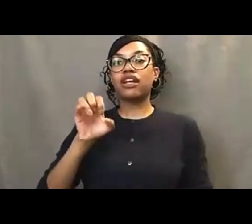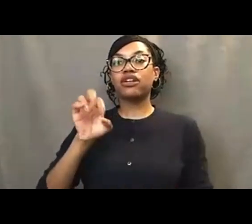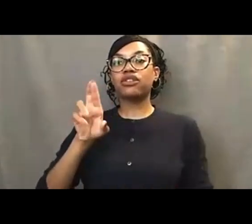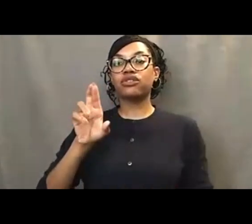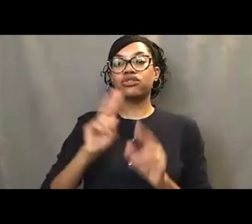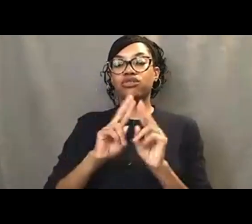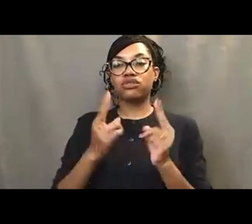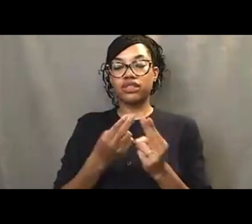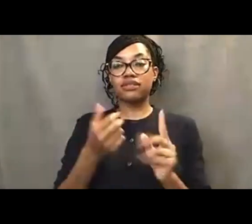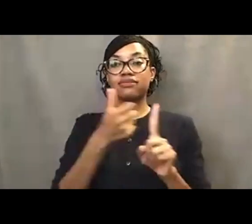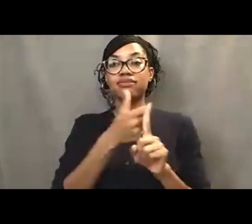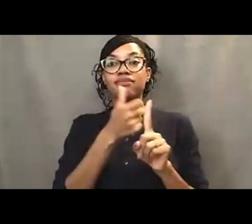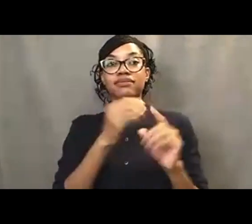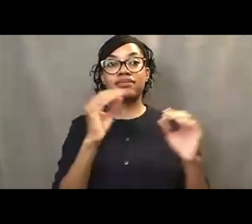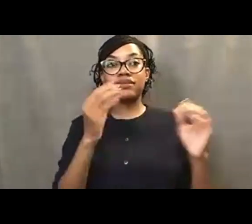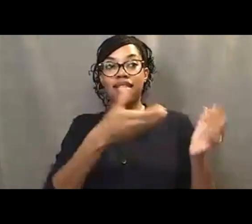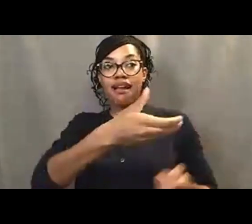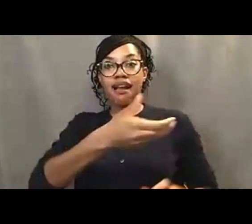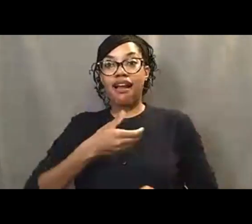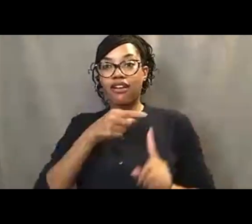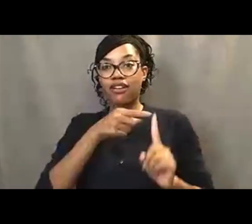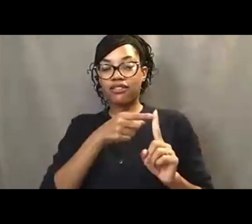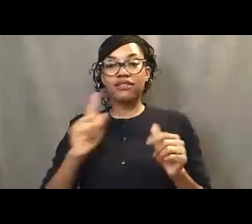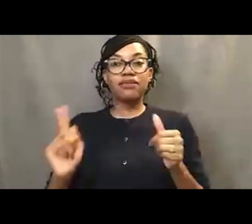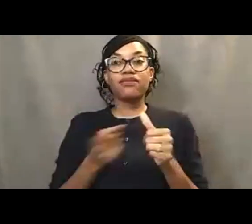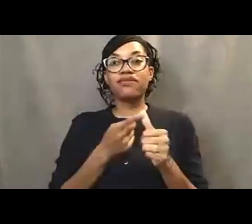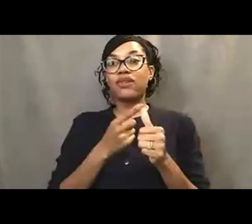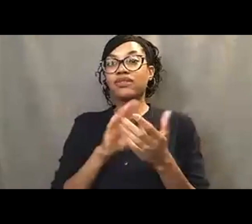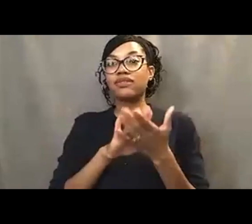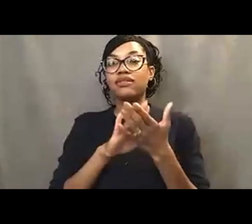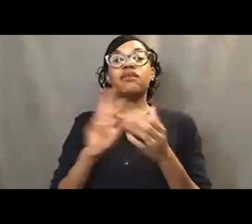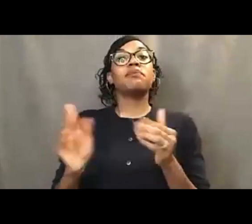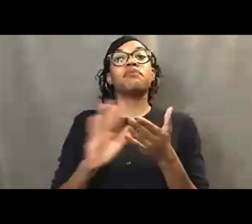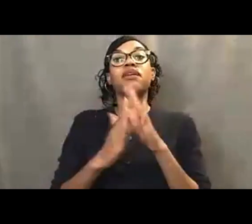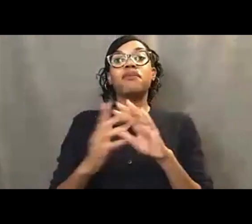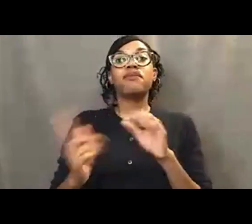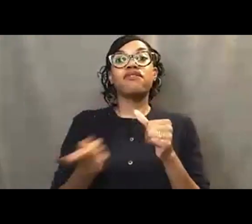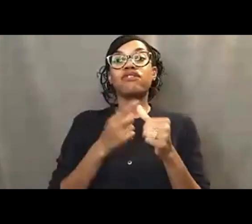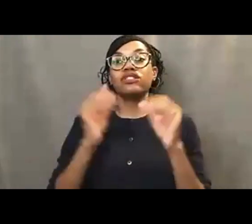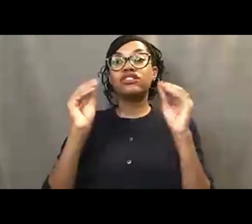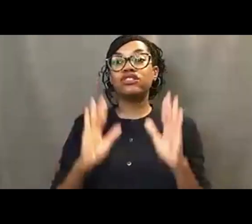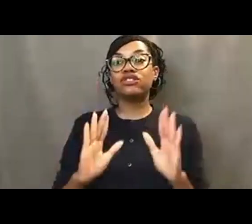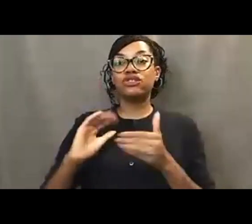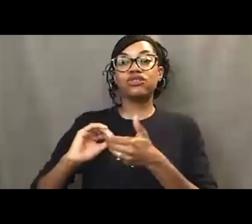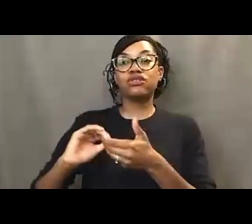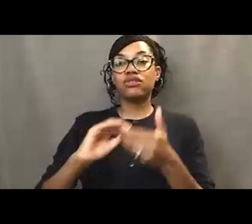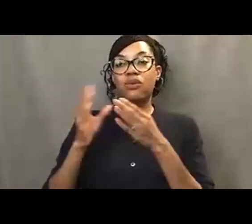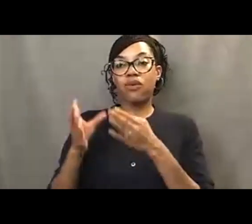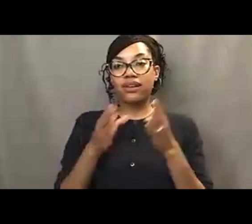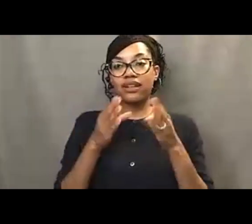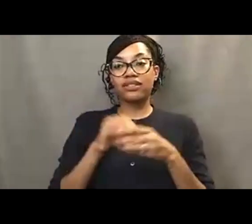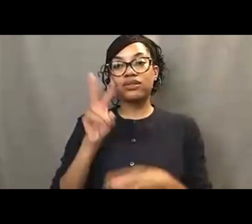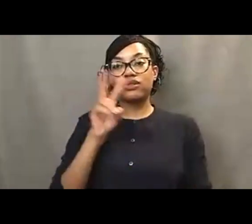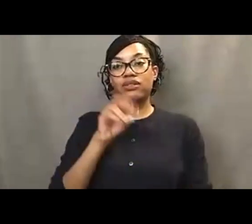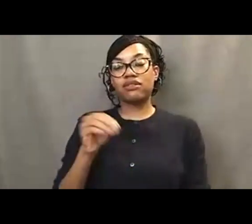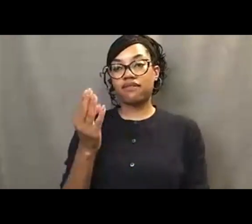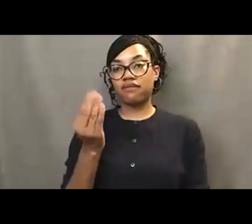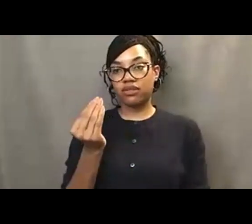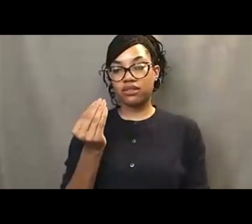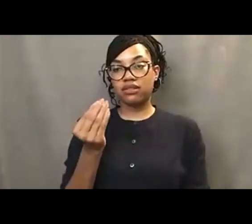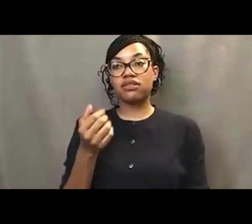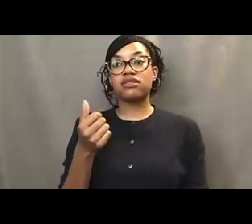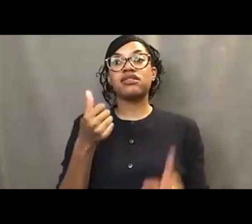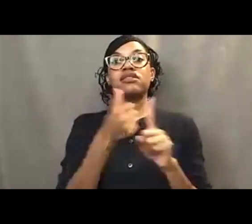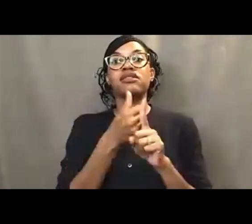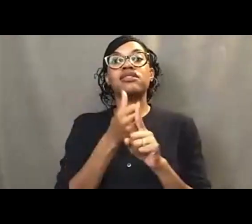their first parent community organizer in 2014. And she currently serves as the community